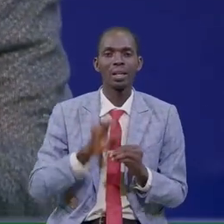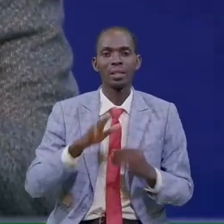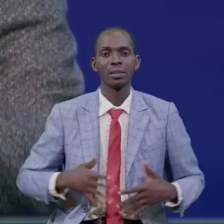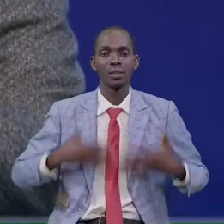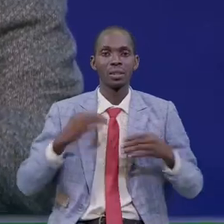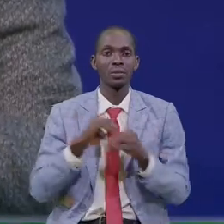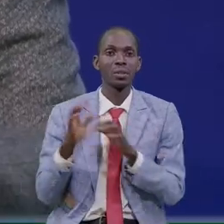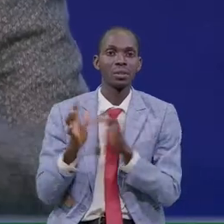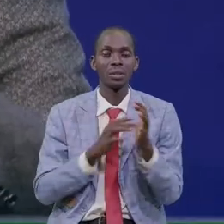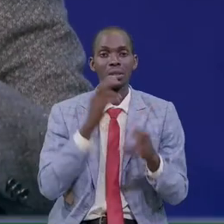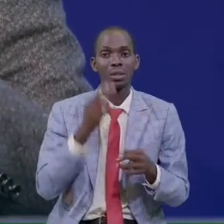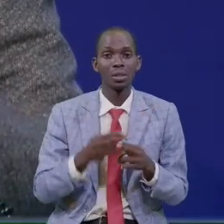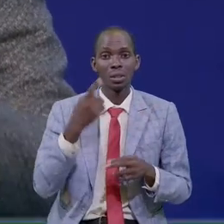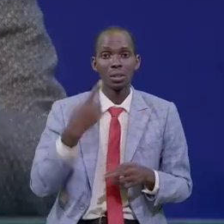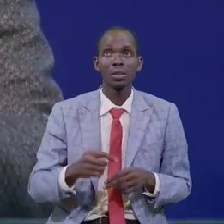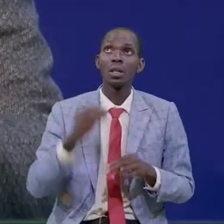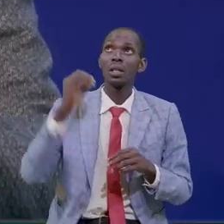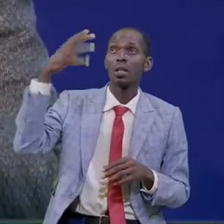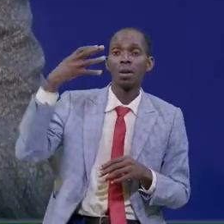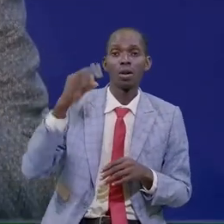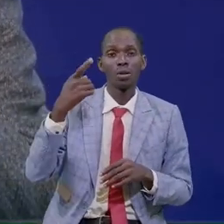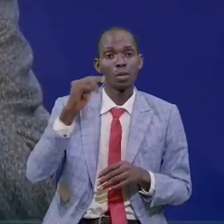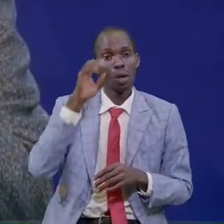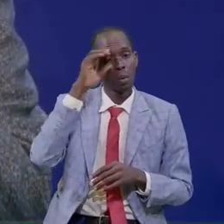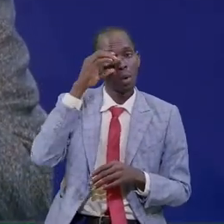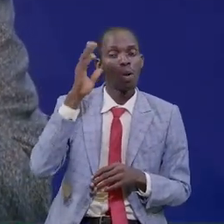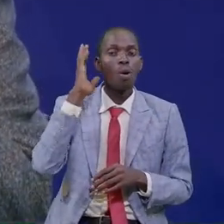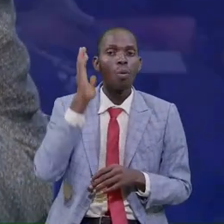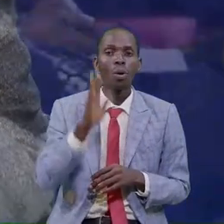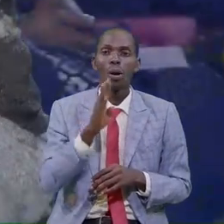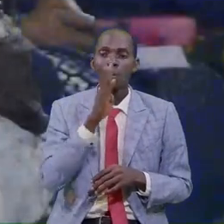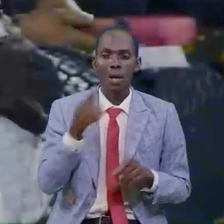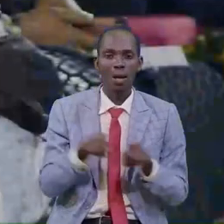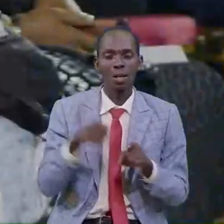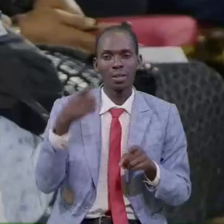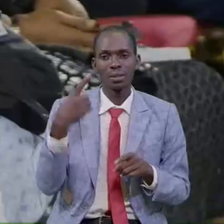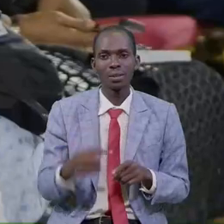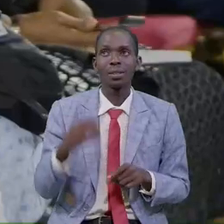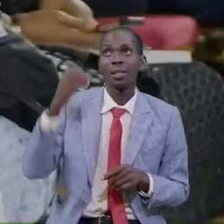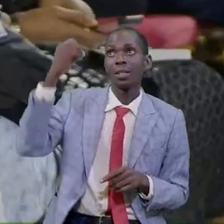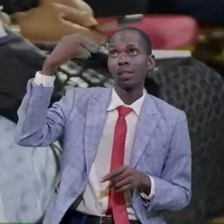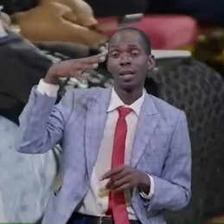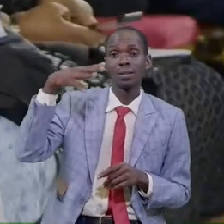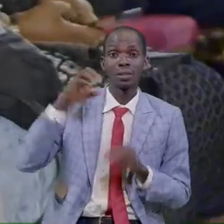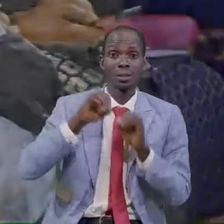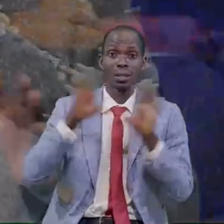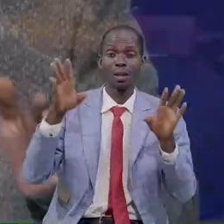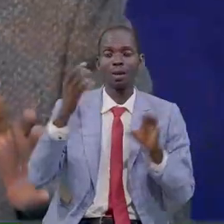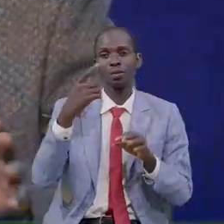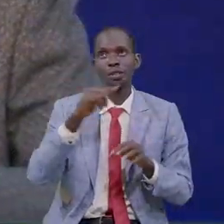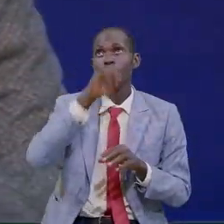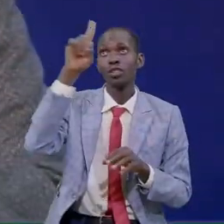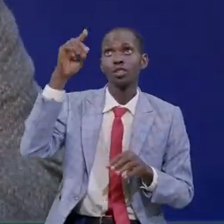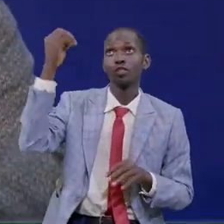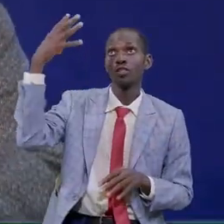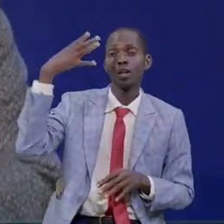votre light vie. Of the moon shall be as the light of the sun. La lumière de la lune sera comme la lumière and du soleil. And the